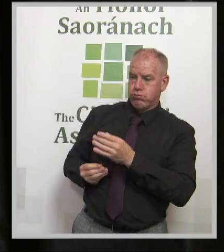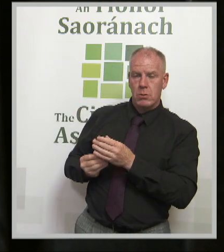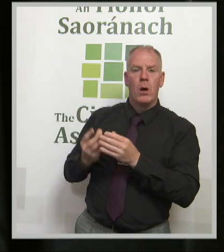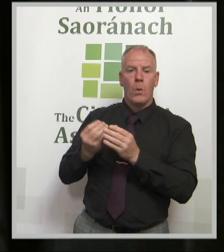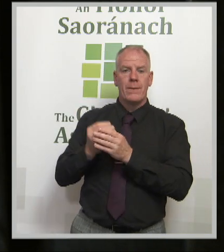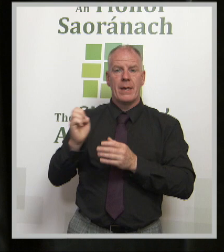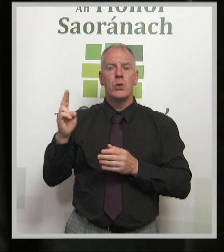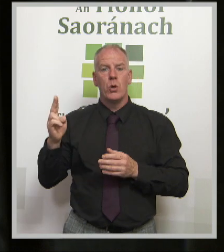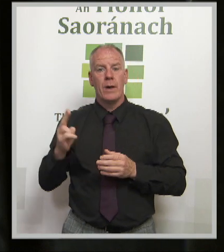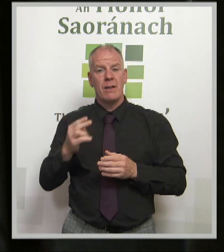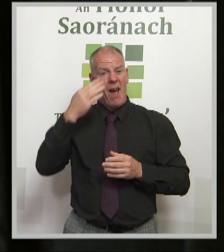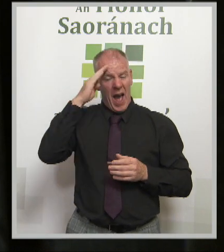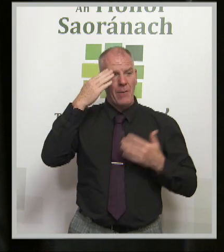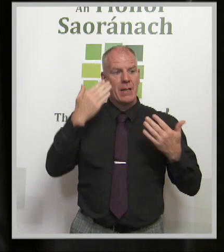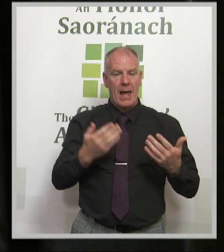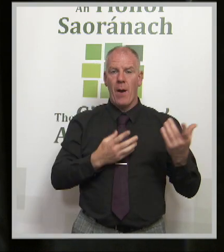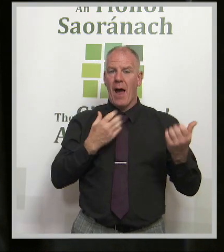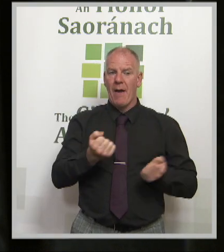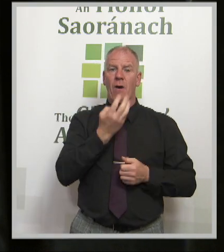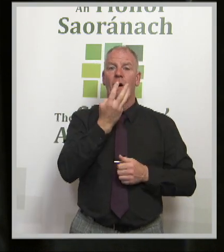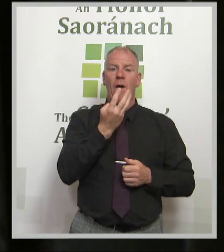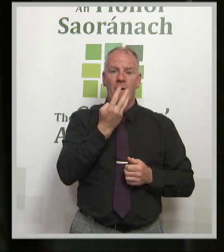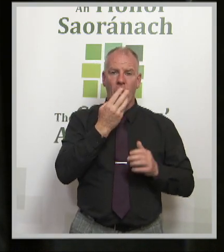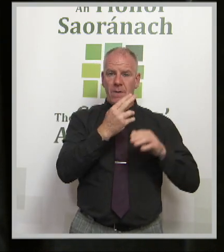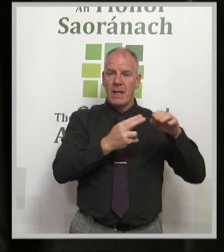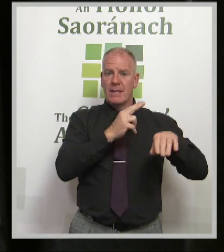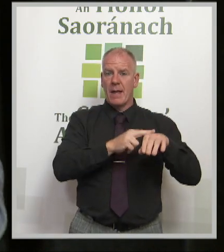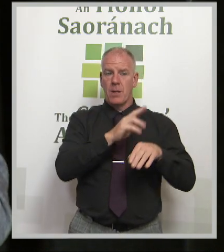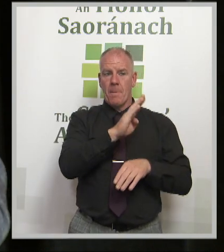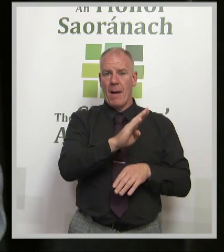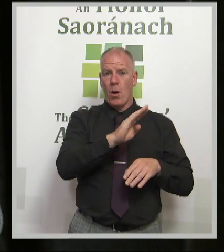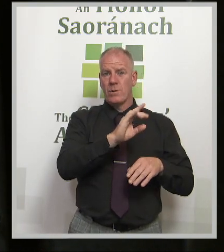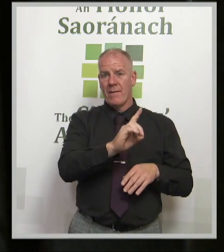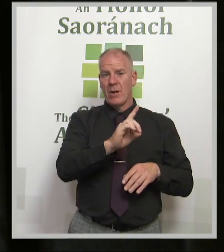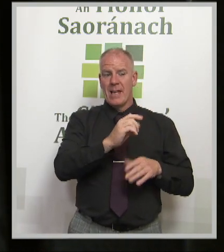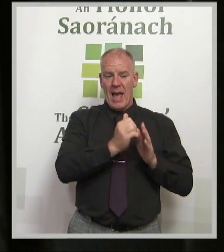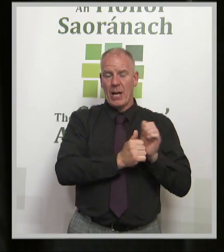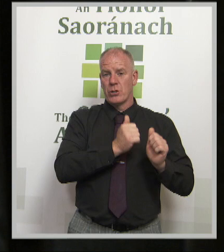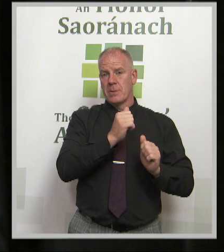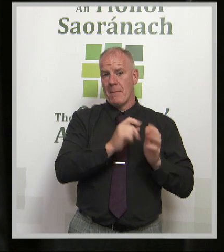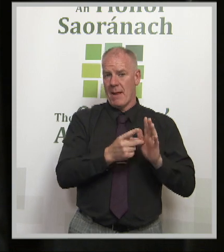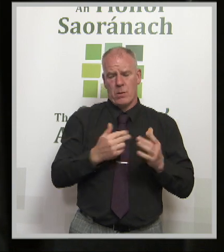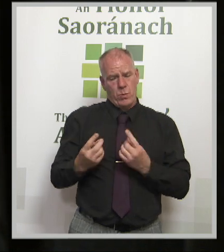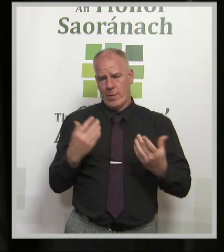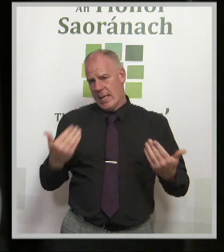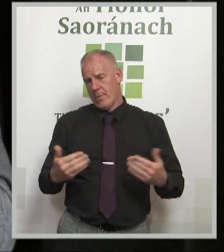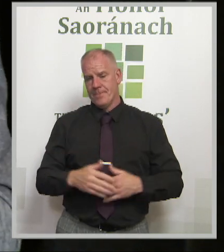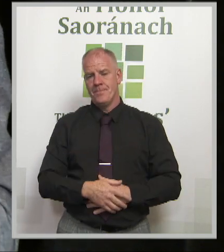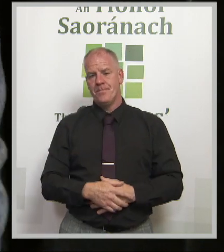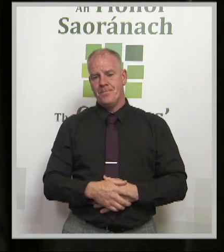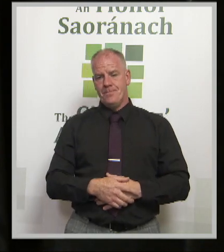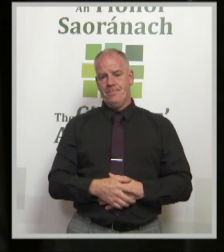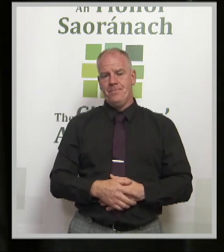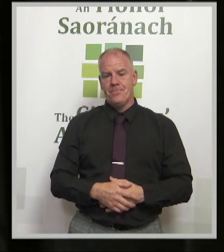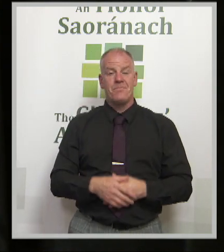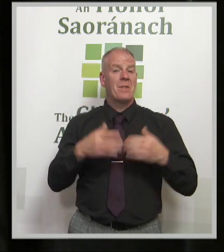on updating its 4th National Biodiversity Action Plan. So that's the framework in which we are trying to act. There are, of course,